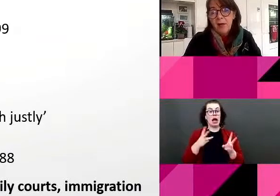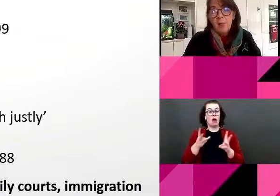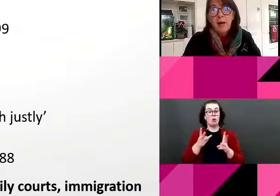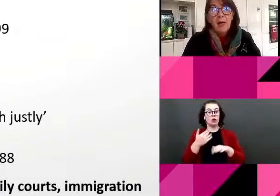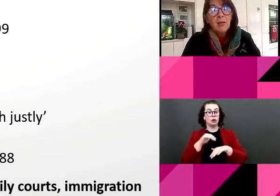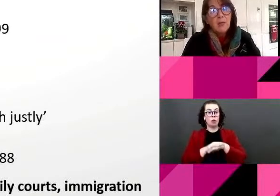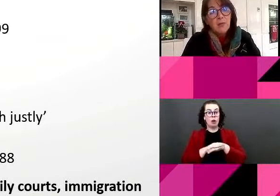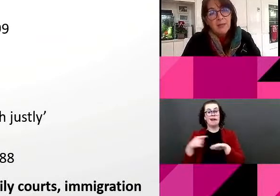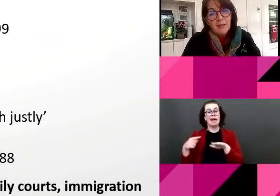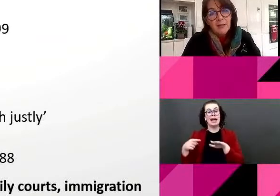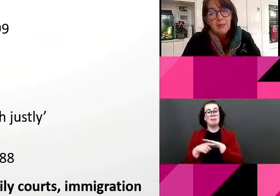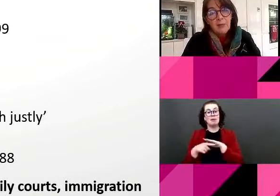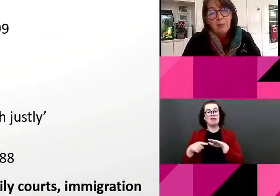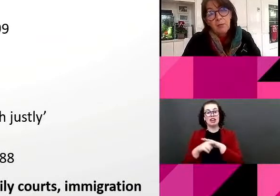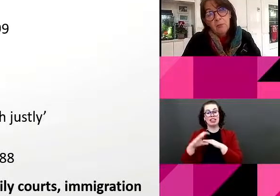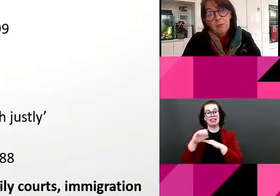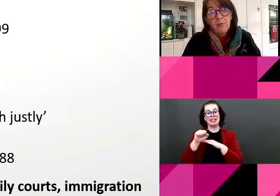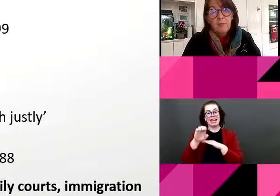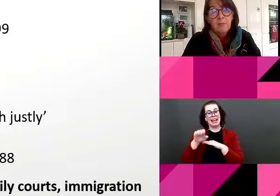with a young man who was